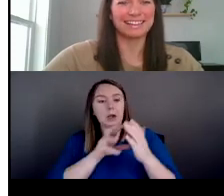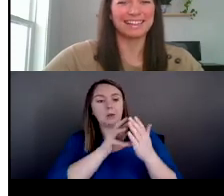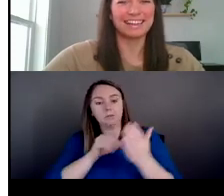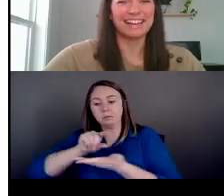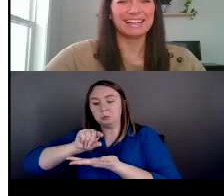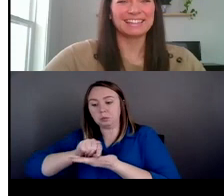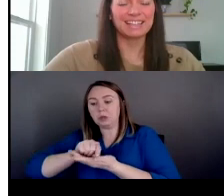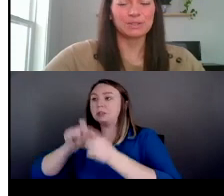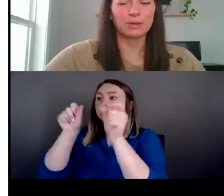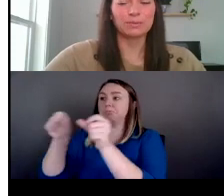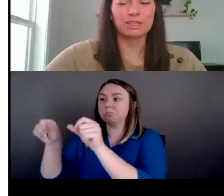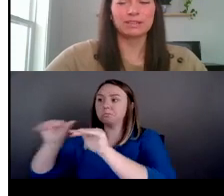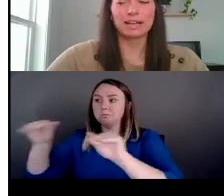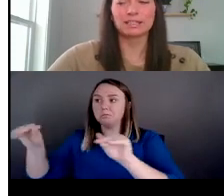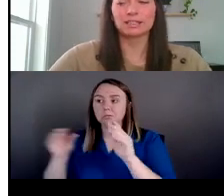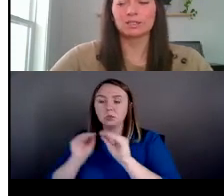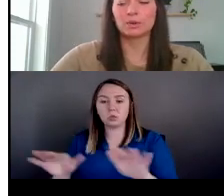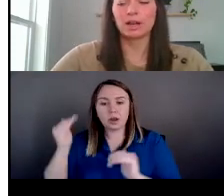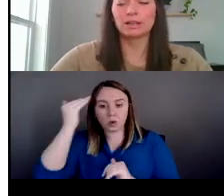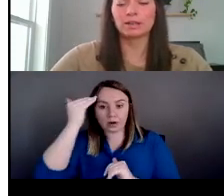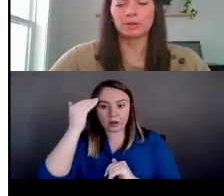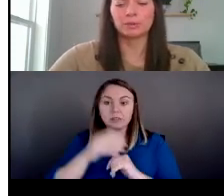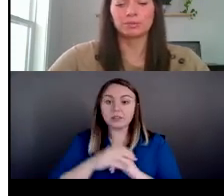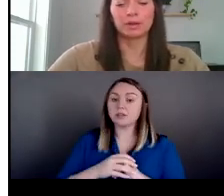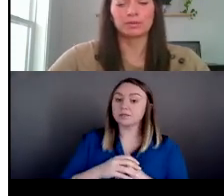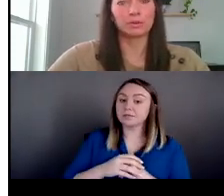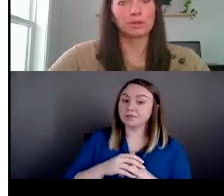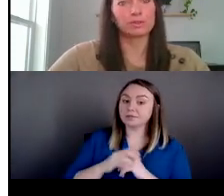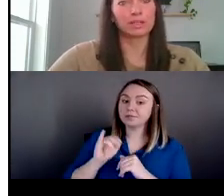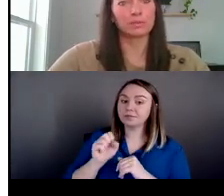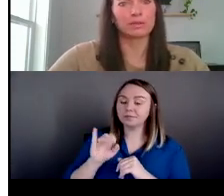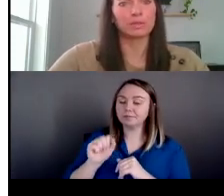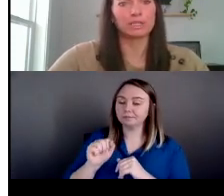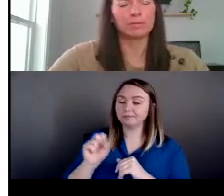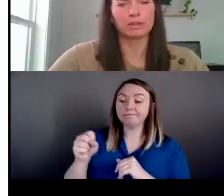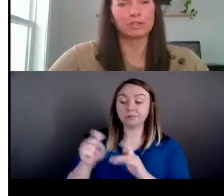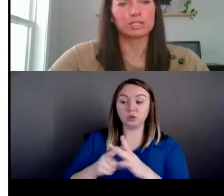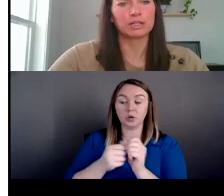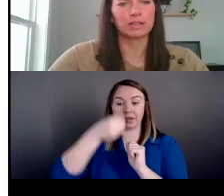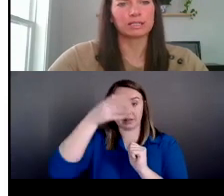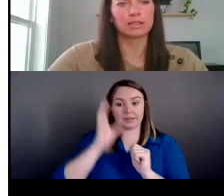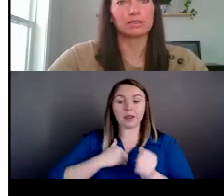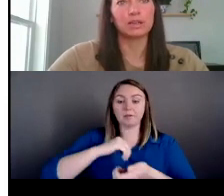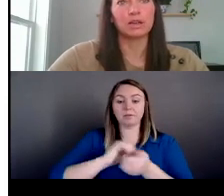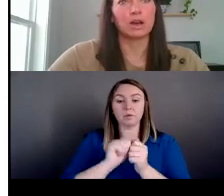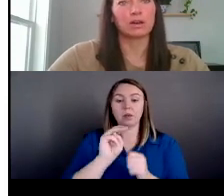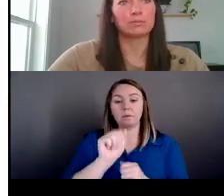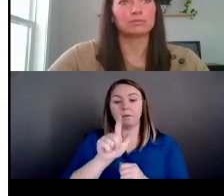those. Yeah, so starting with Alaska. So I work real closely with Malia Miller. She's the